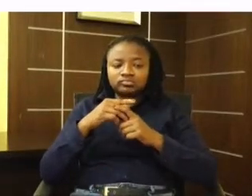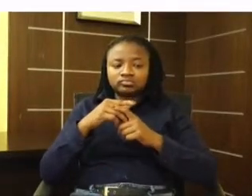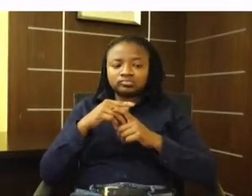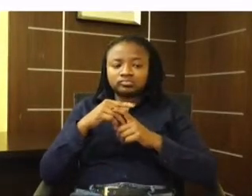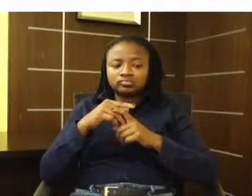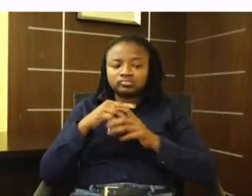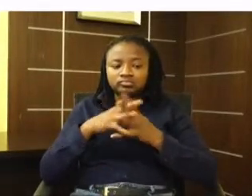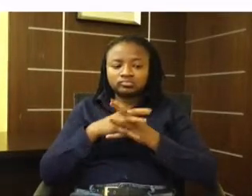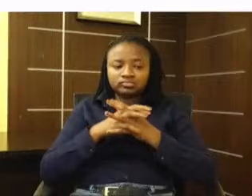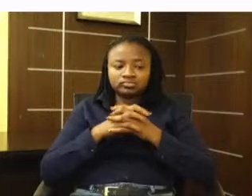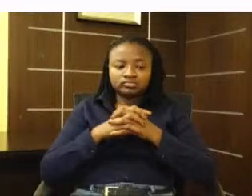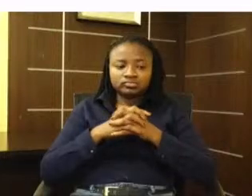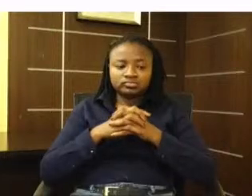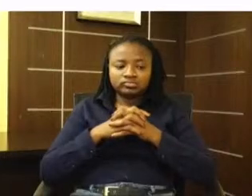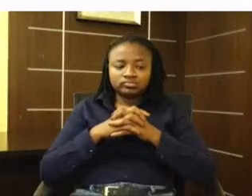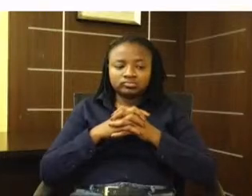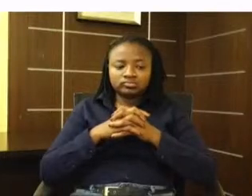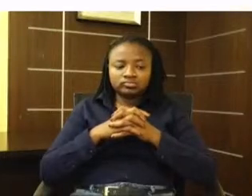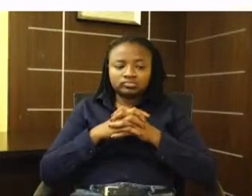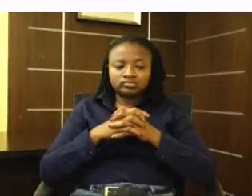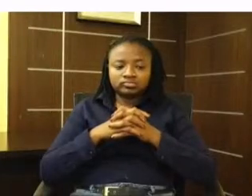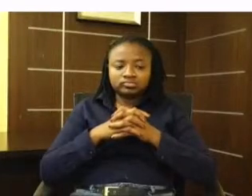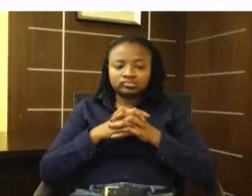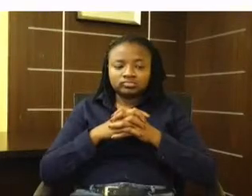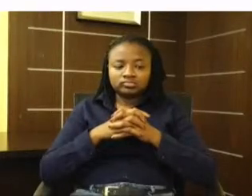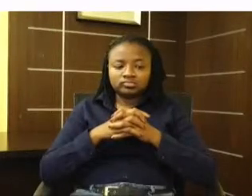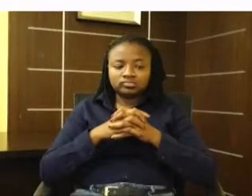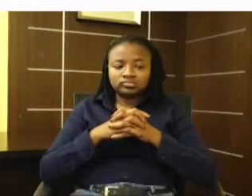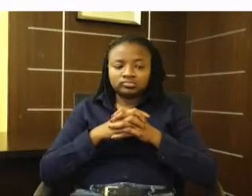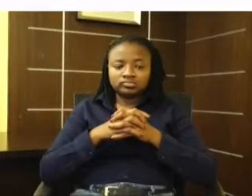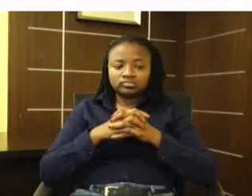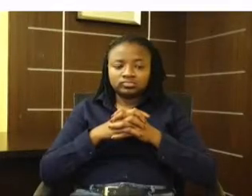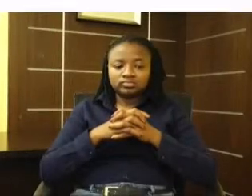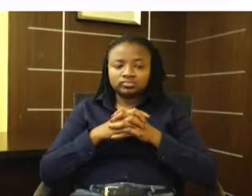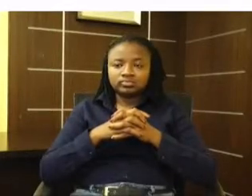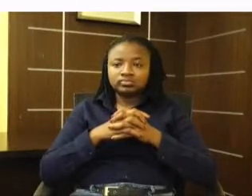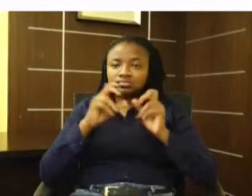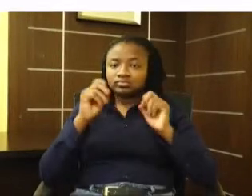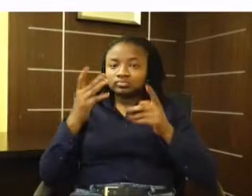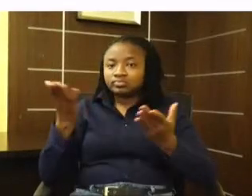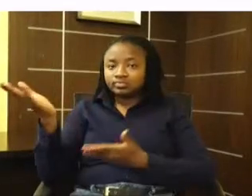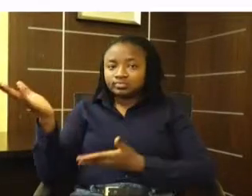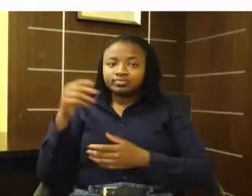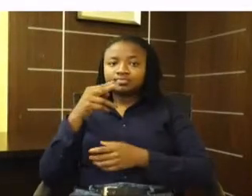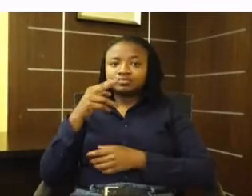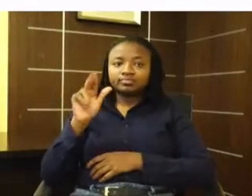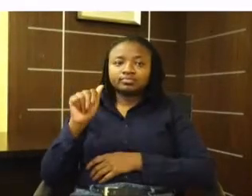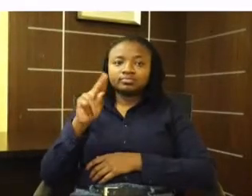Anne, PS Kenya, to close for us the meeting.